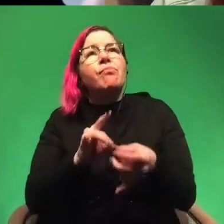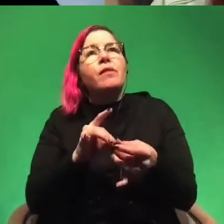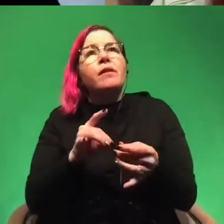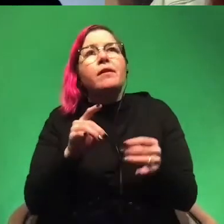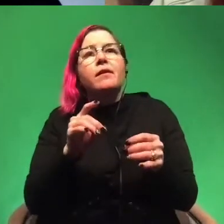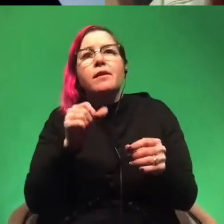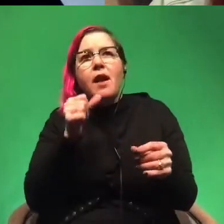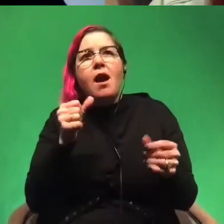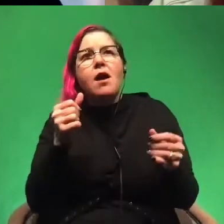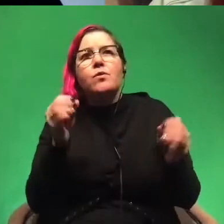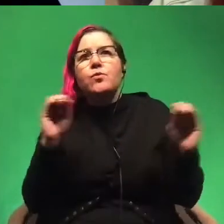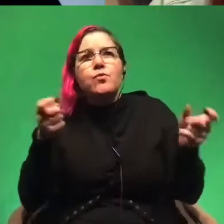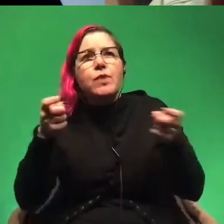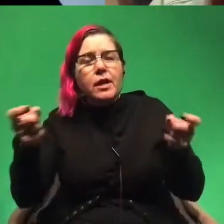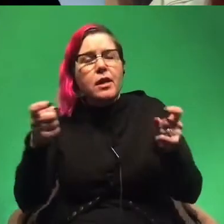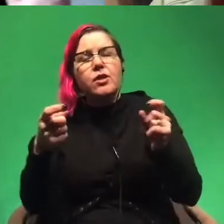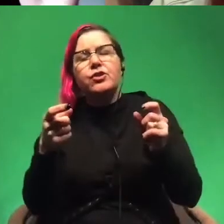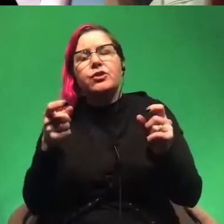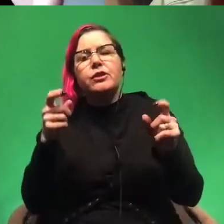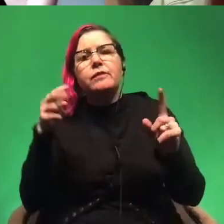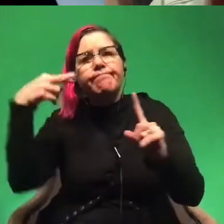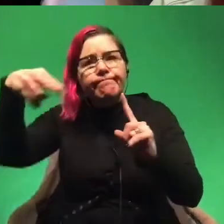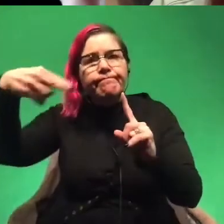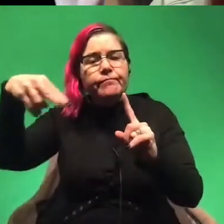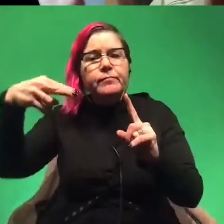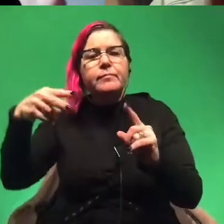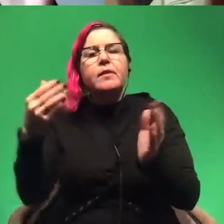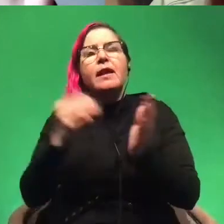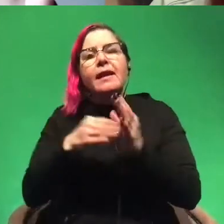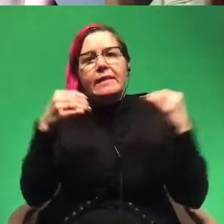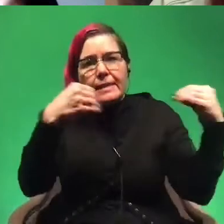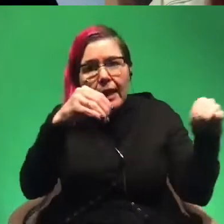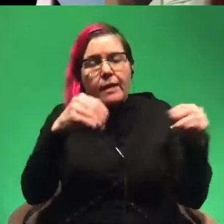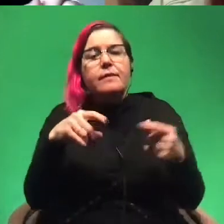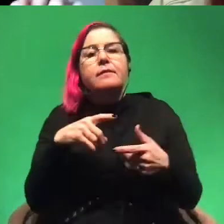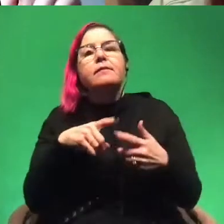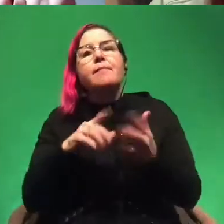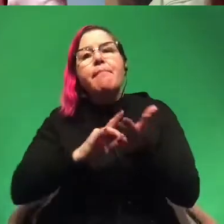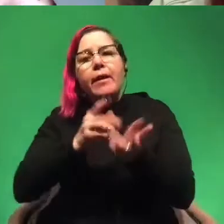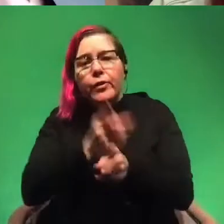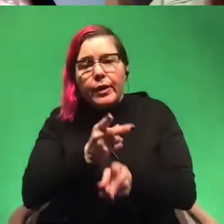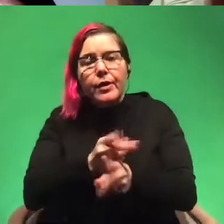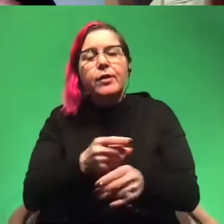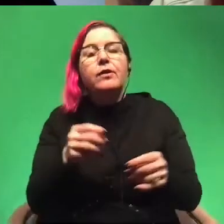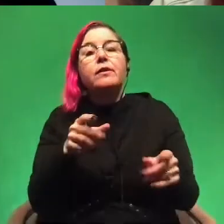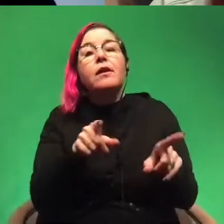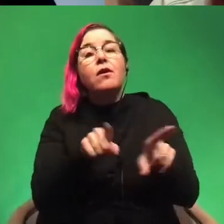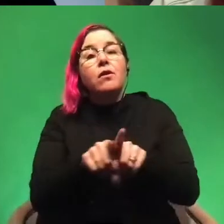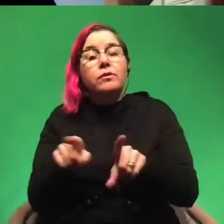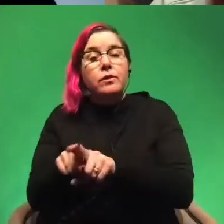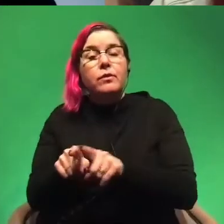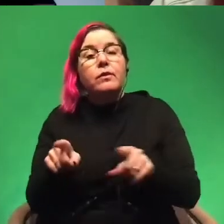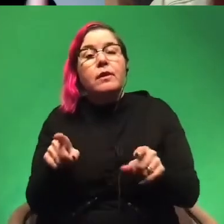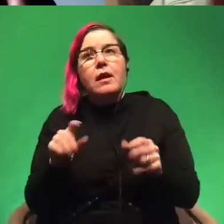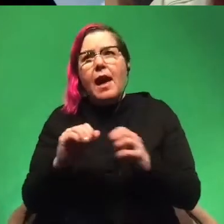having regulated regulatory bodies, again, you know, we've got the sales, we've got the medical care issues, but we've also got how